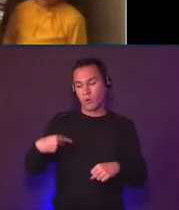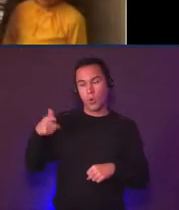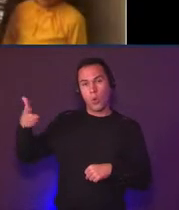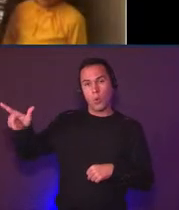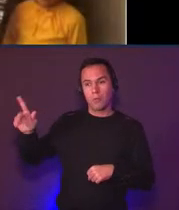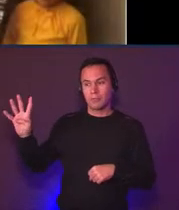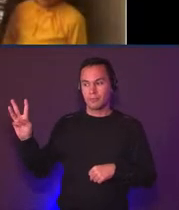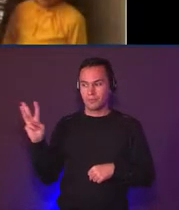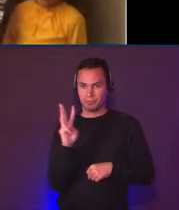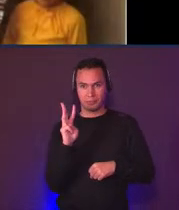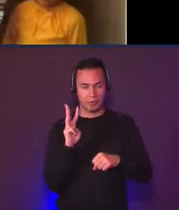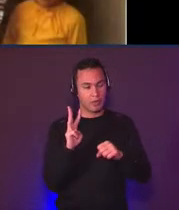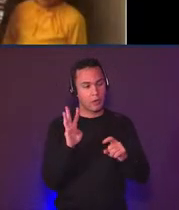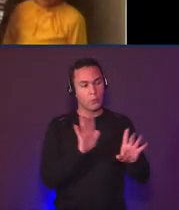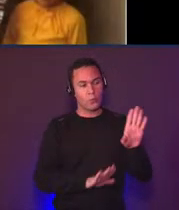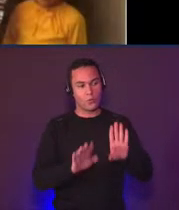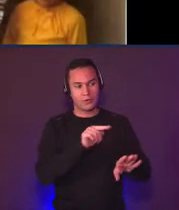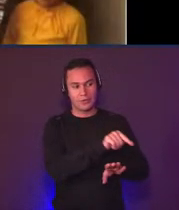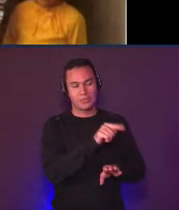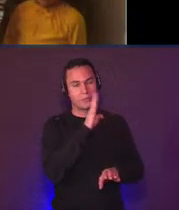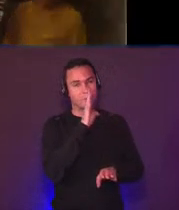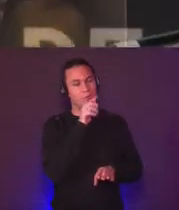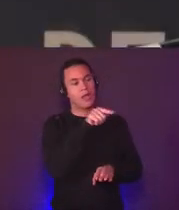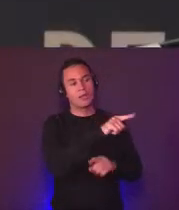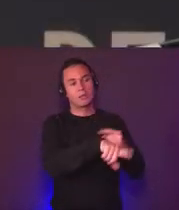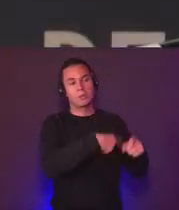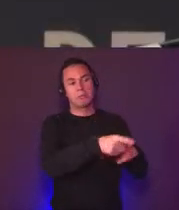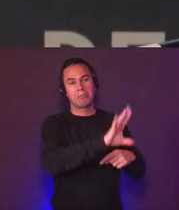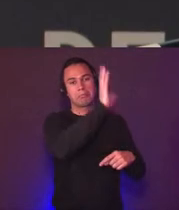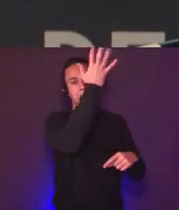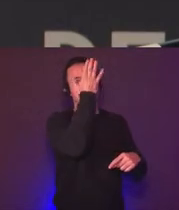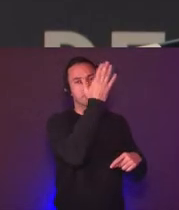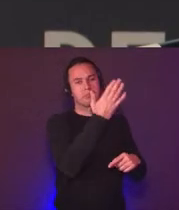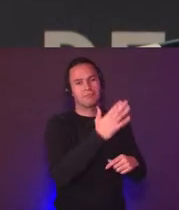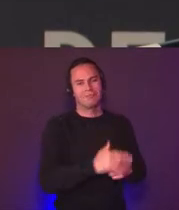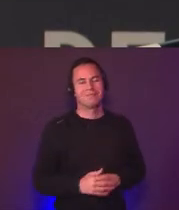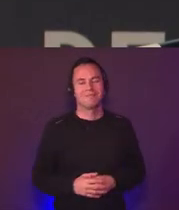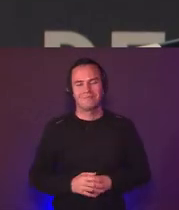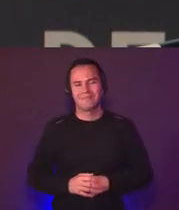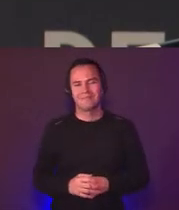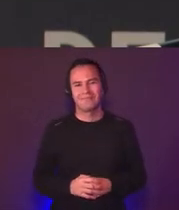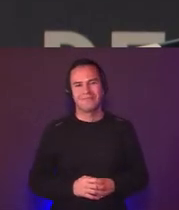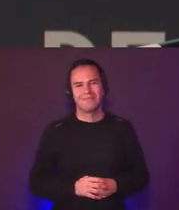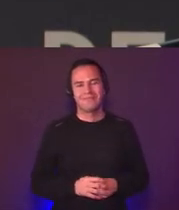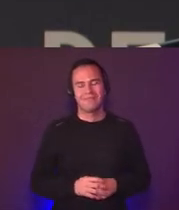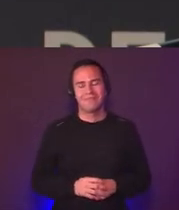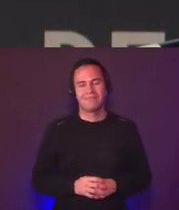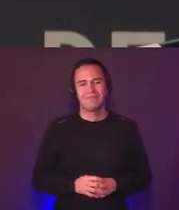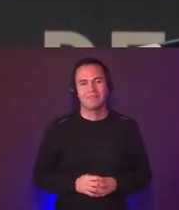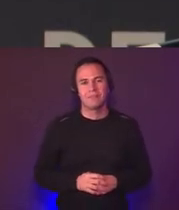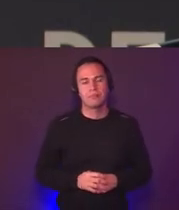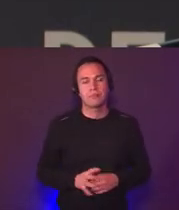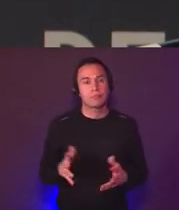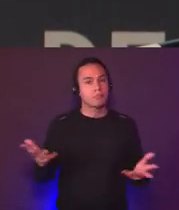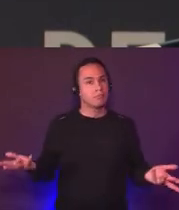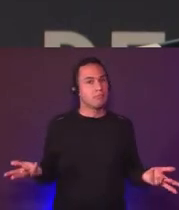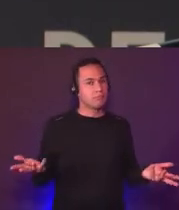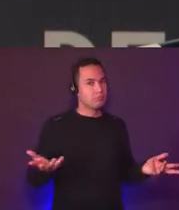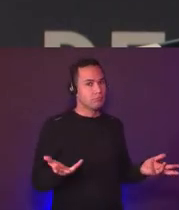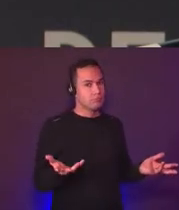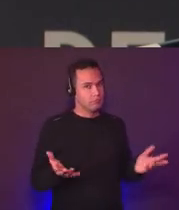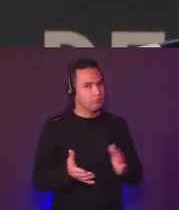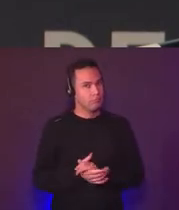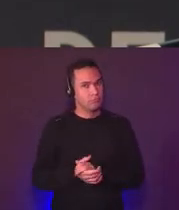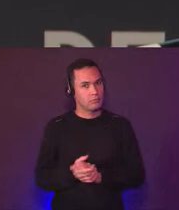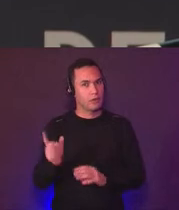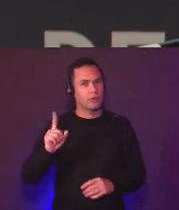out for. And so My dad and I both have permanent